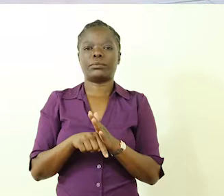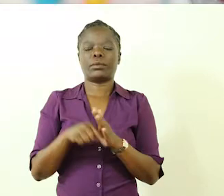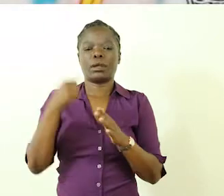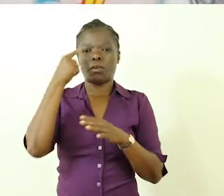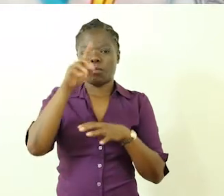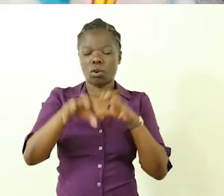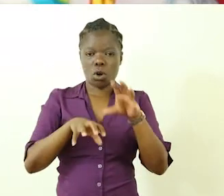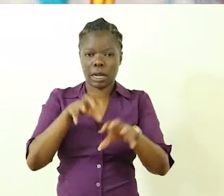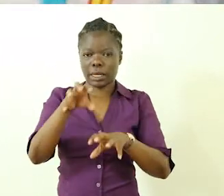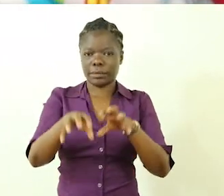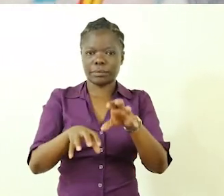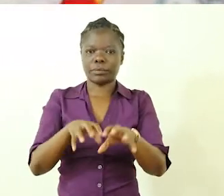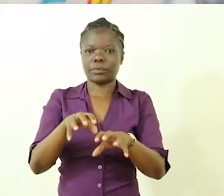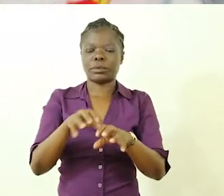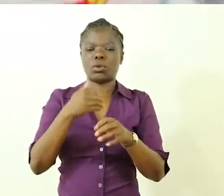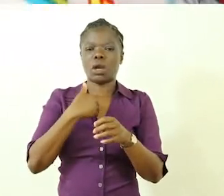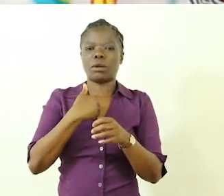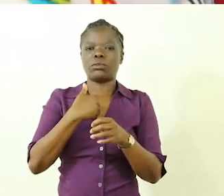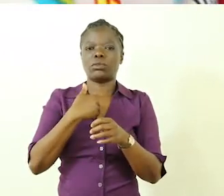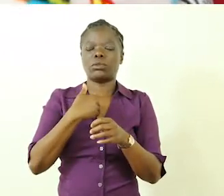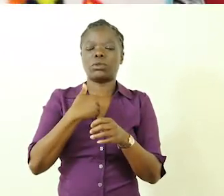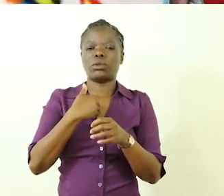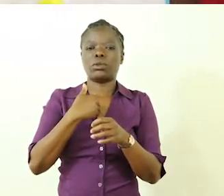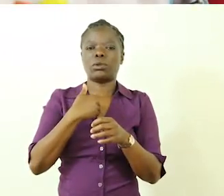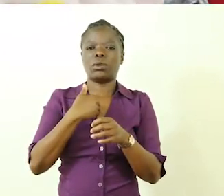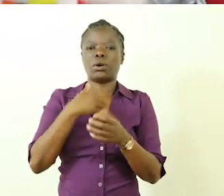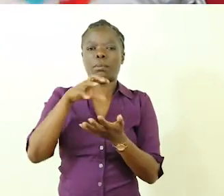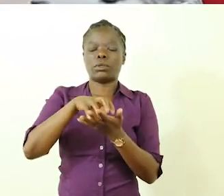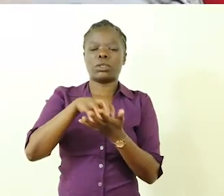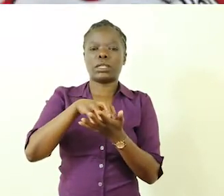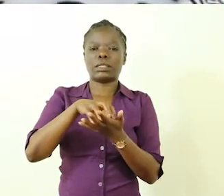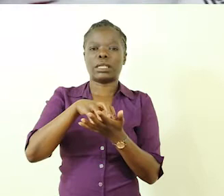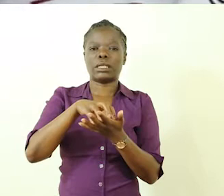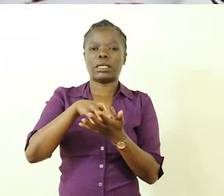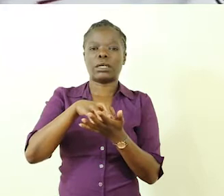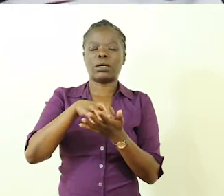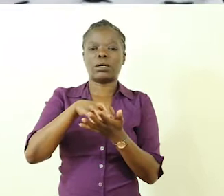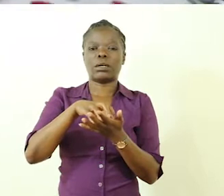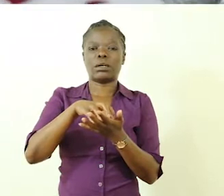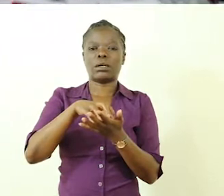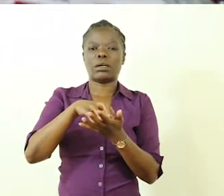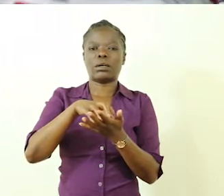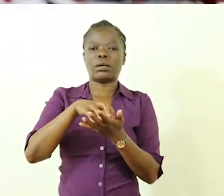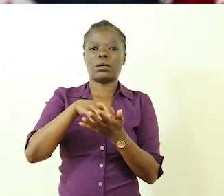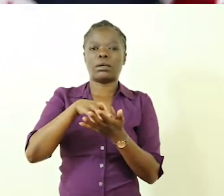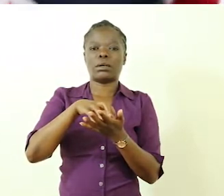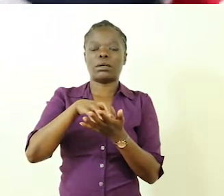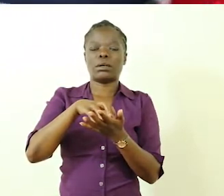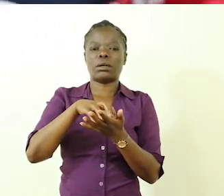So for crawling, you have to position the child on fours. So you make sure